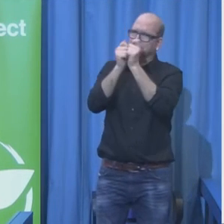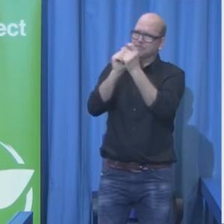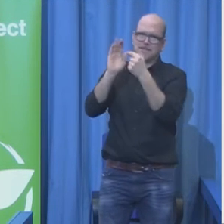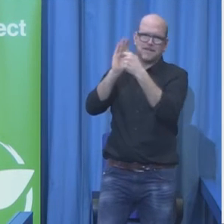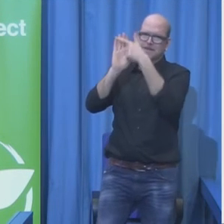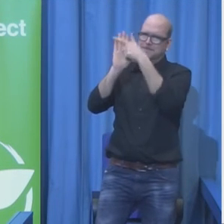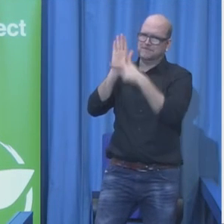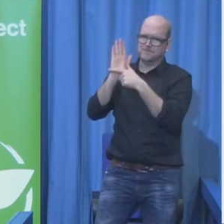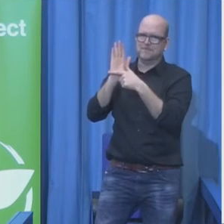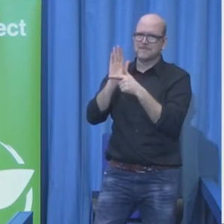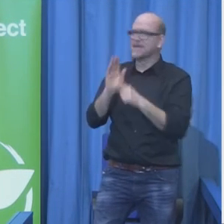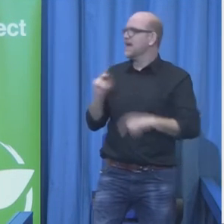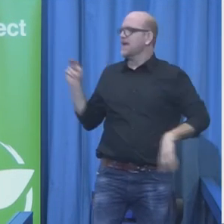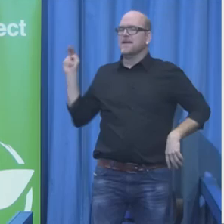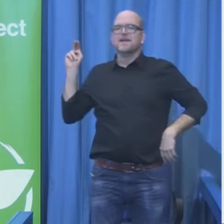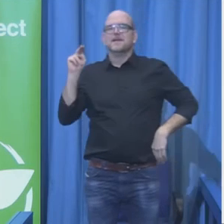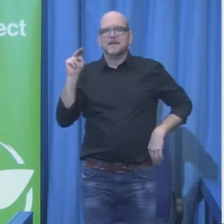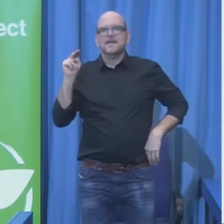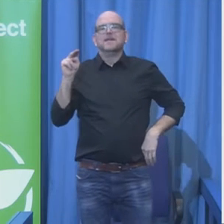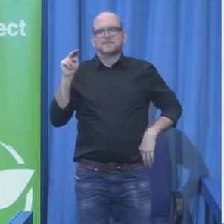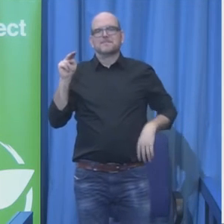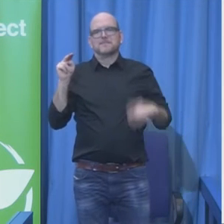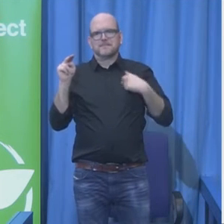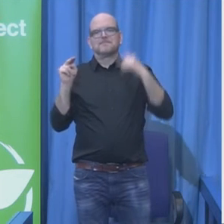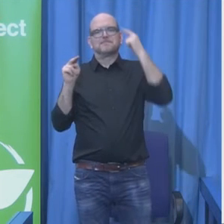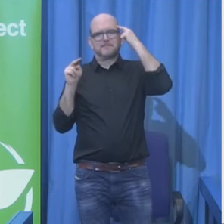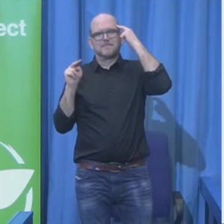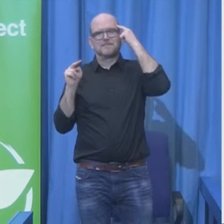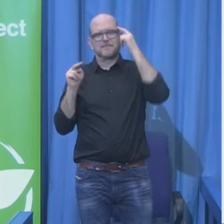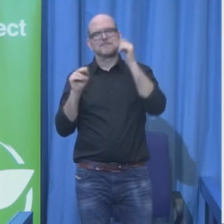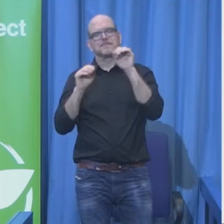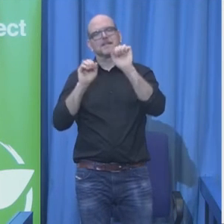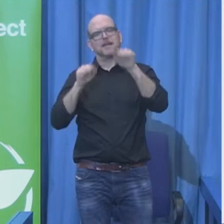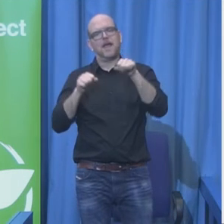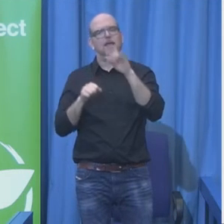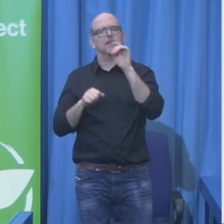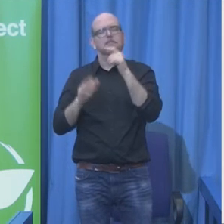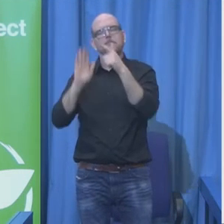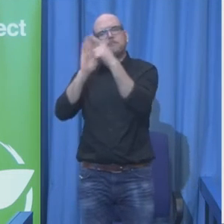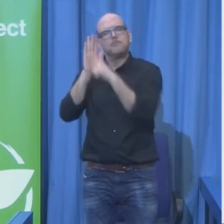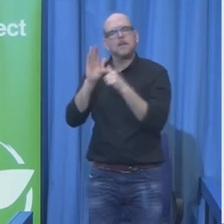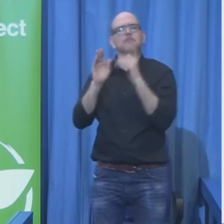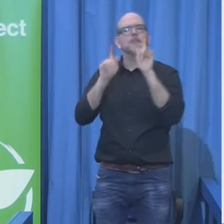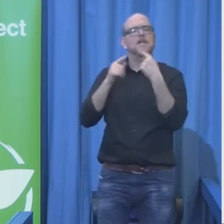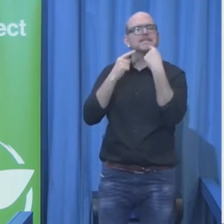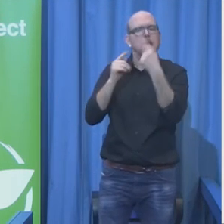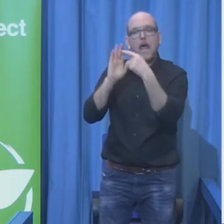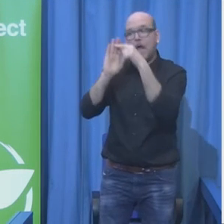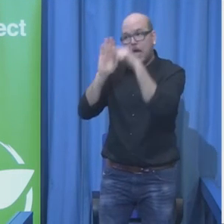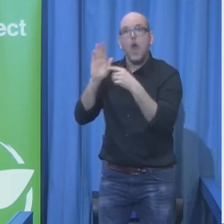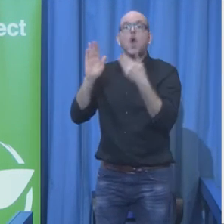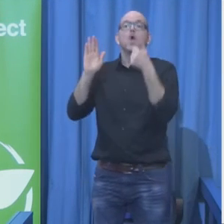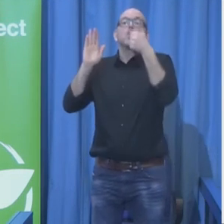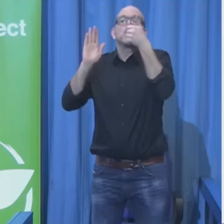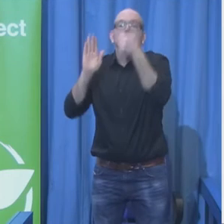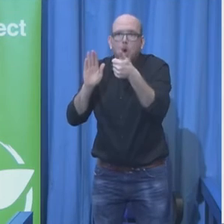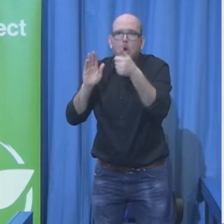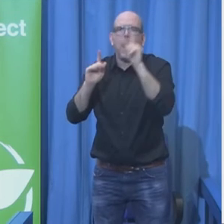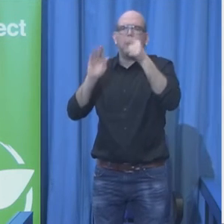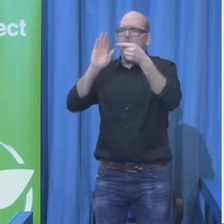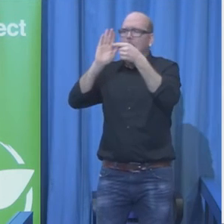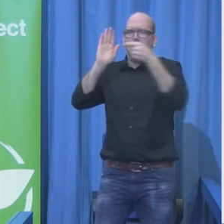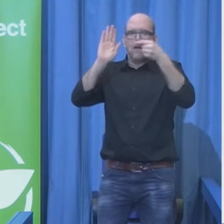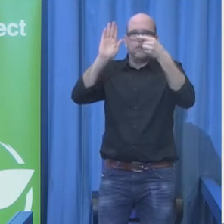of legal measure and incentives, but it's true that they are not enough. I think we need to find additional things. I would not throw them away, because I